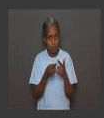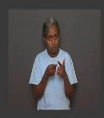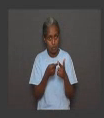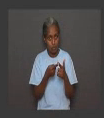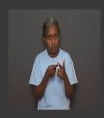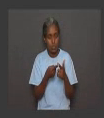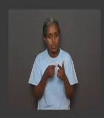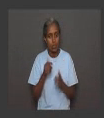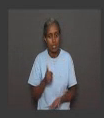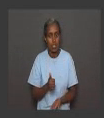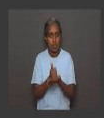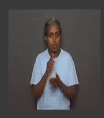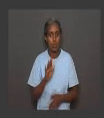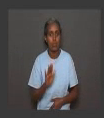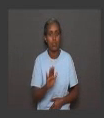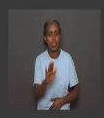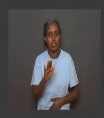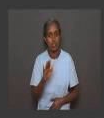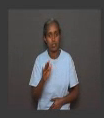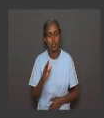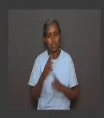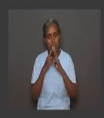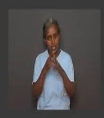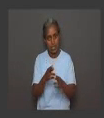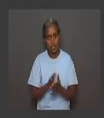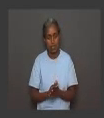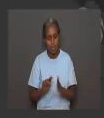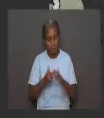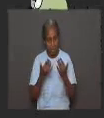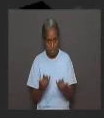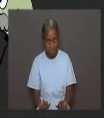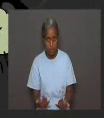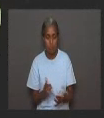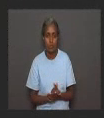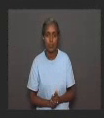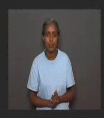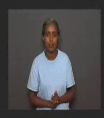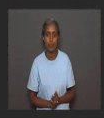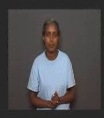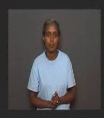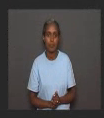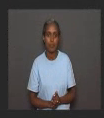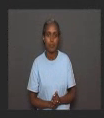you find your answer. You may begin now.